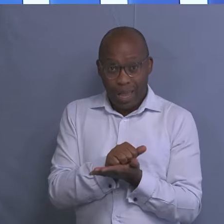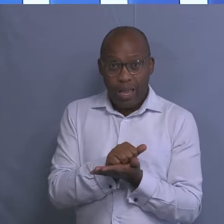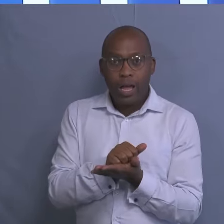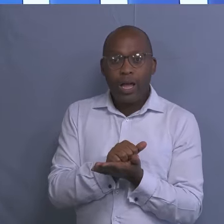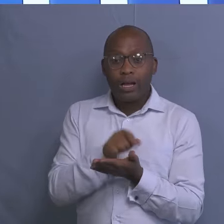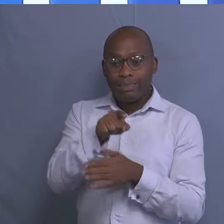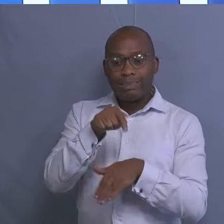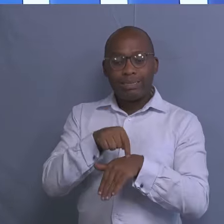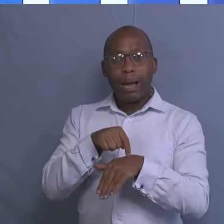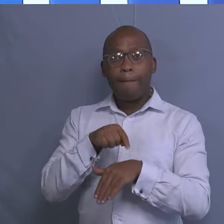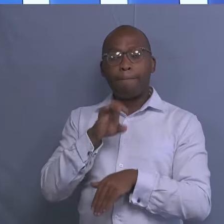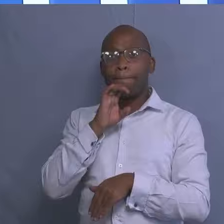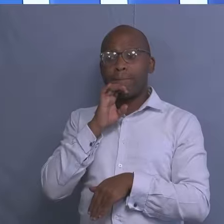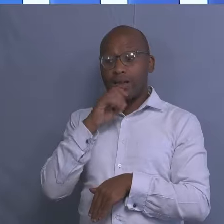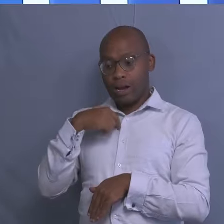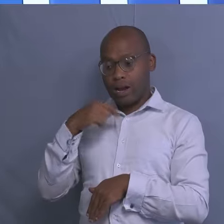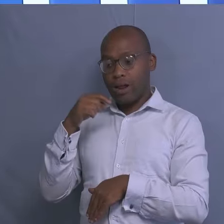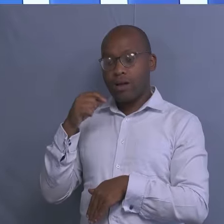is